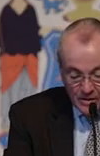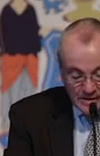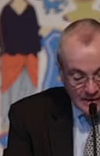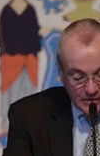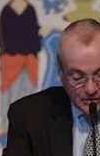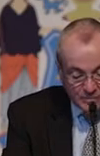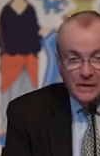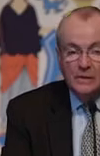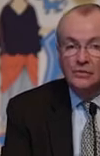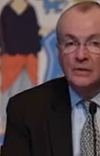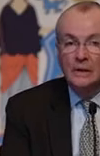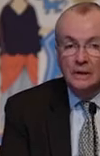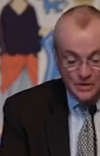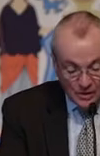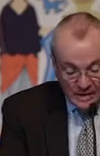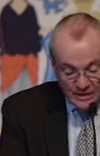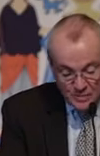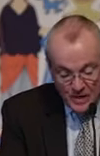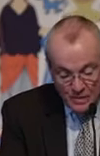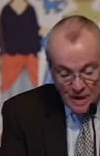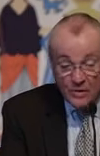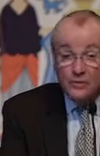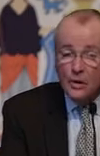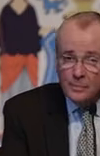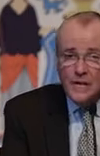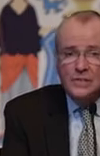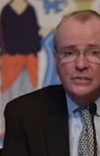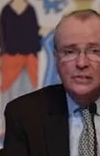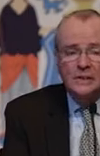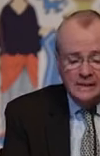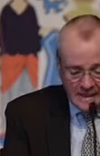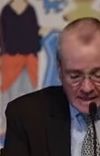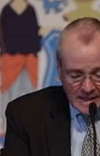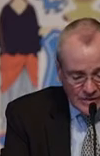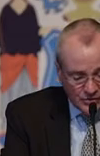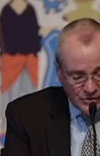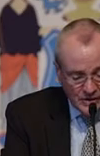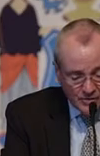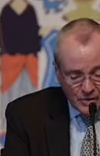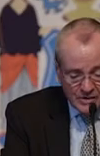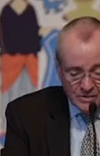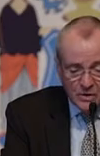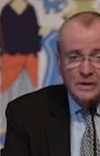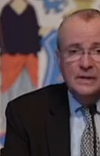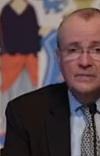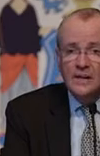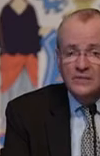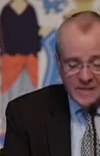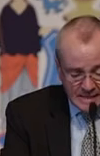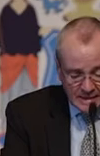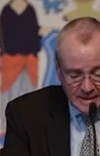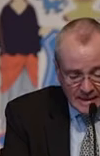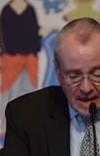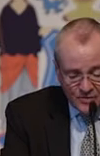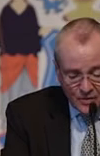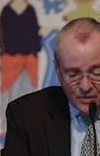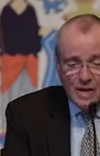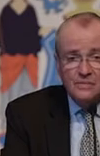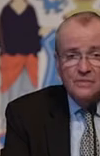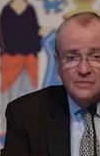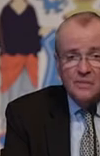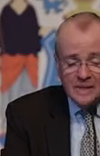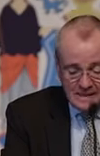by her colleagues and peers, Darlene is being remembered for her patience and kindness, for her innovative thinking, and for